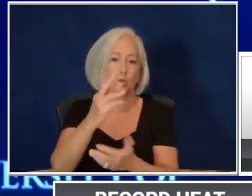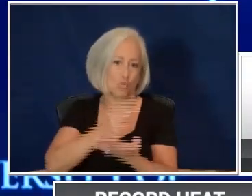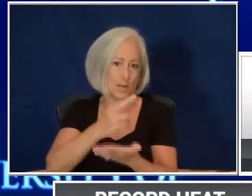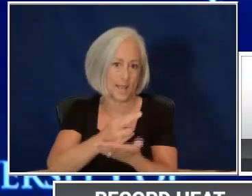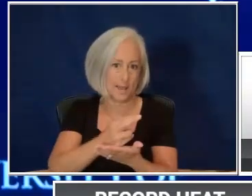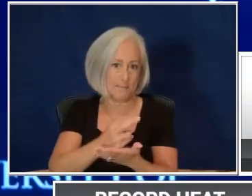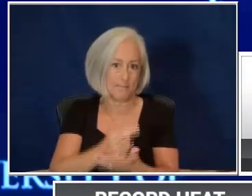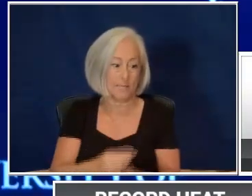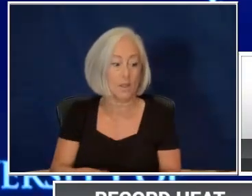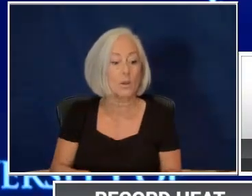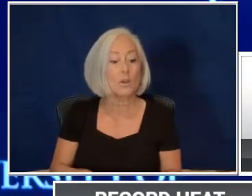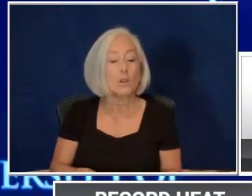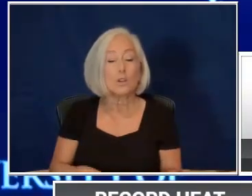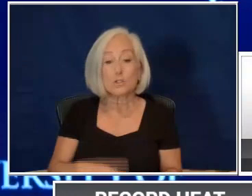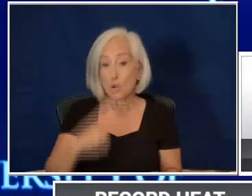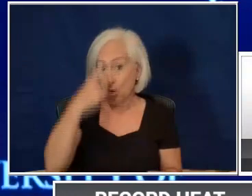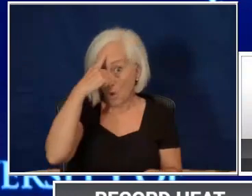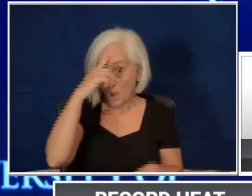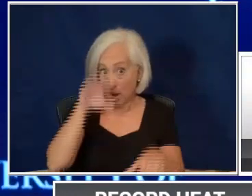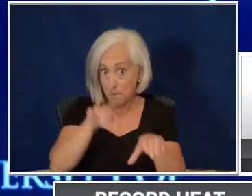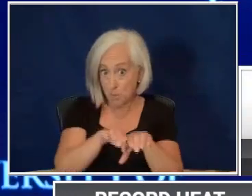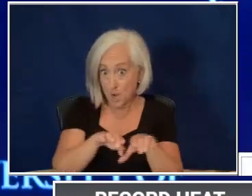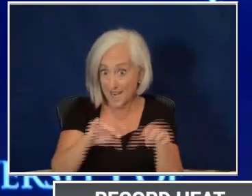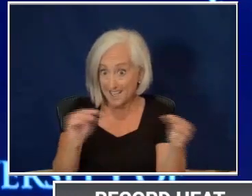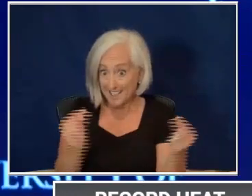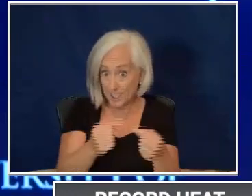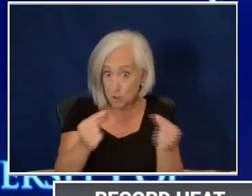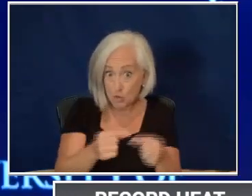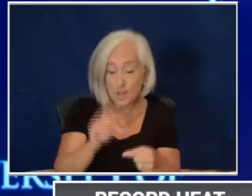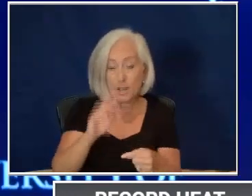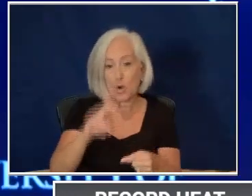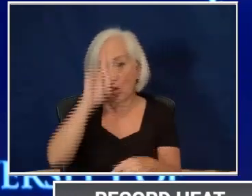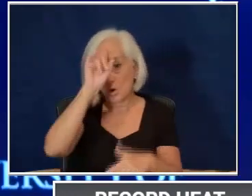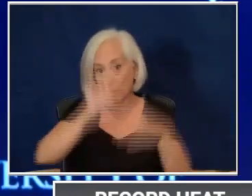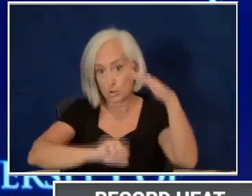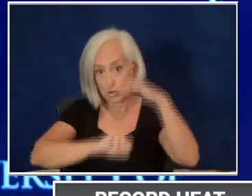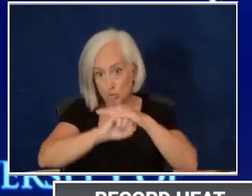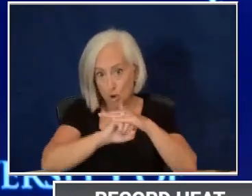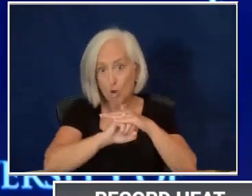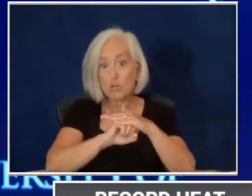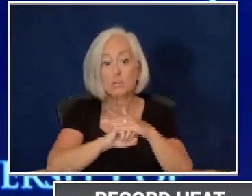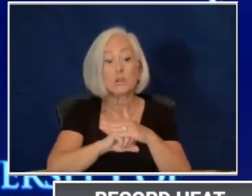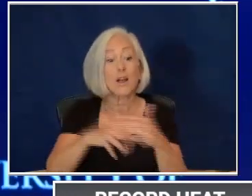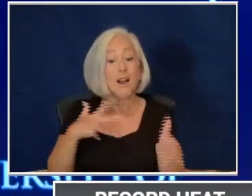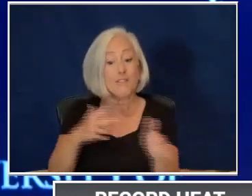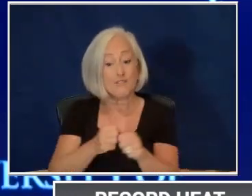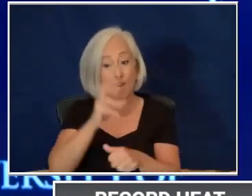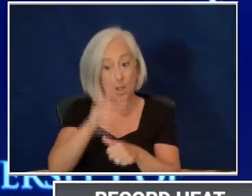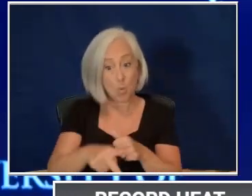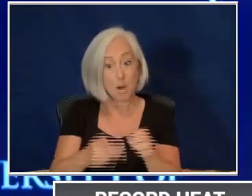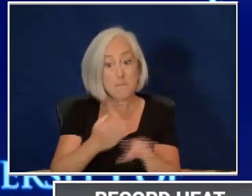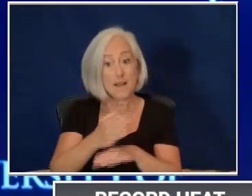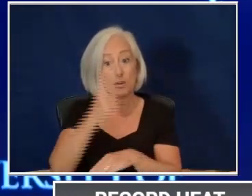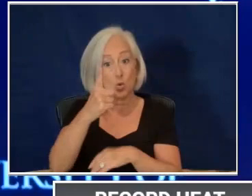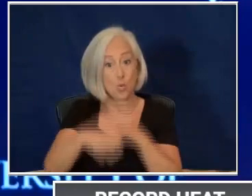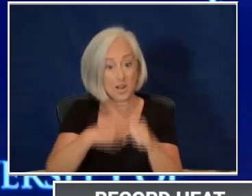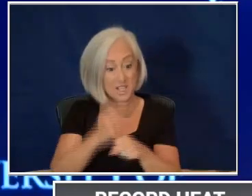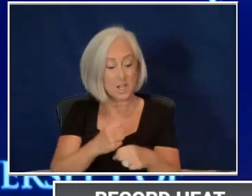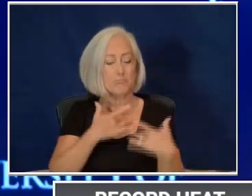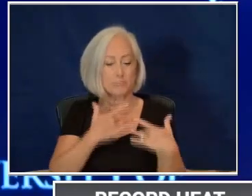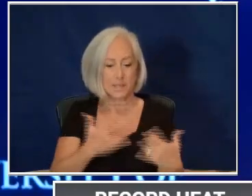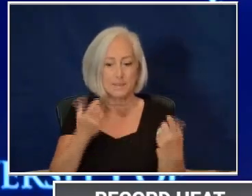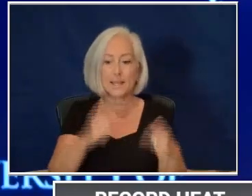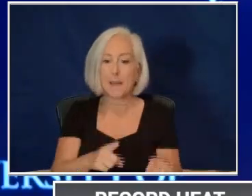injury, there probably is need to follow up with a rehabilitation specialist, either in one of our clinics, to kind of do a checkup,